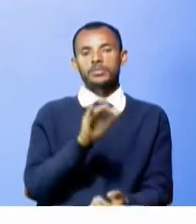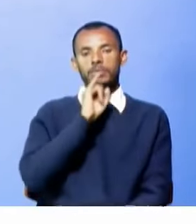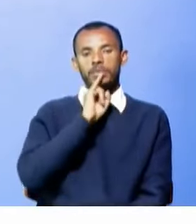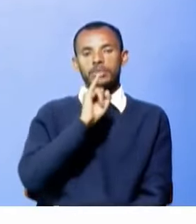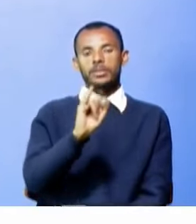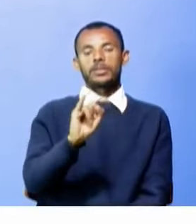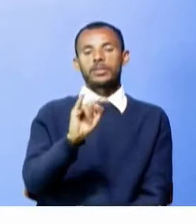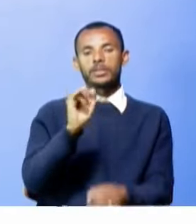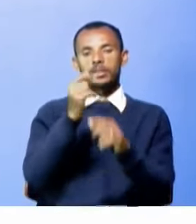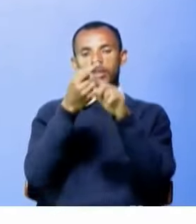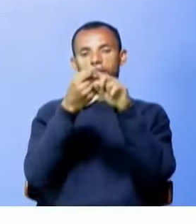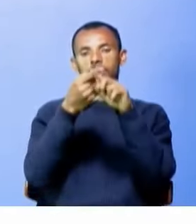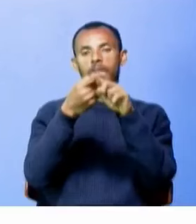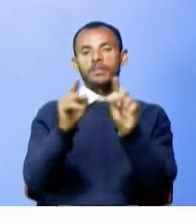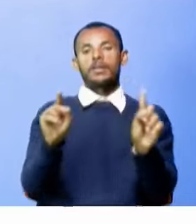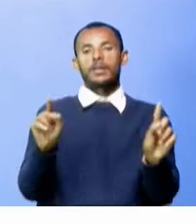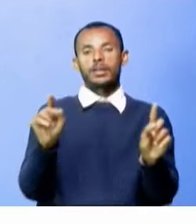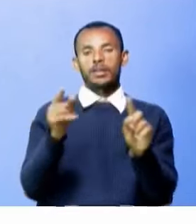is different from